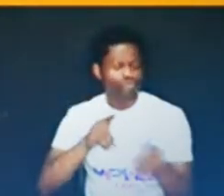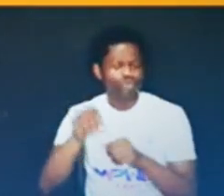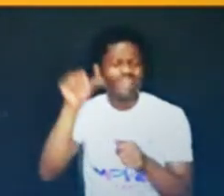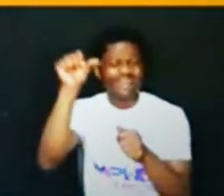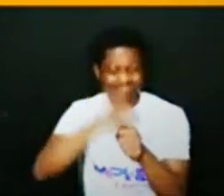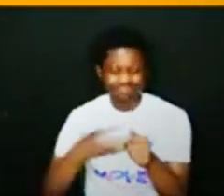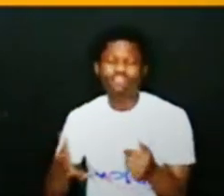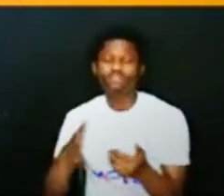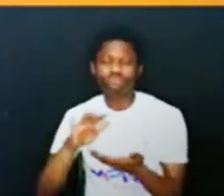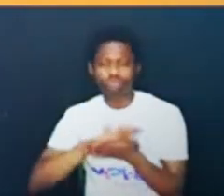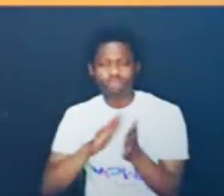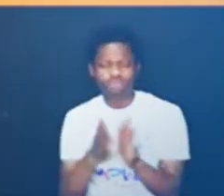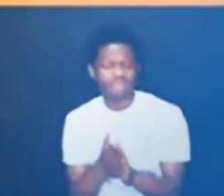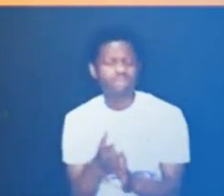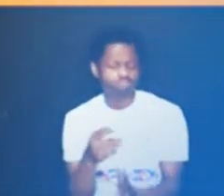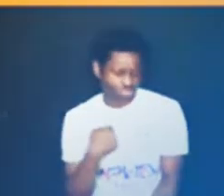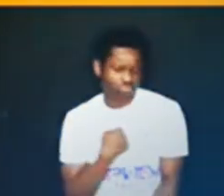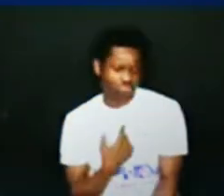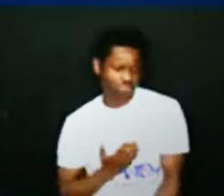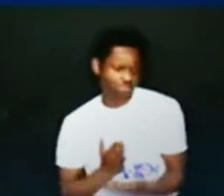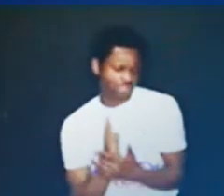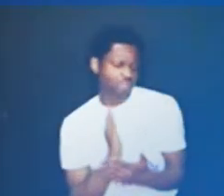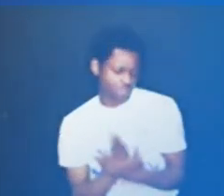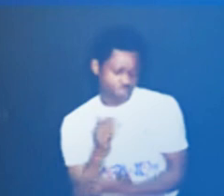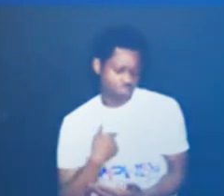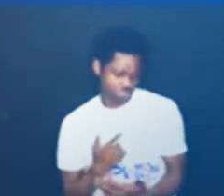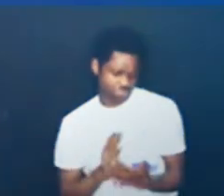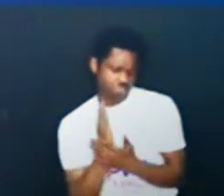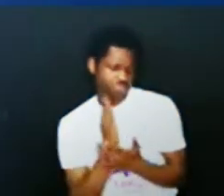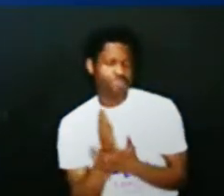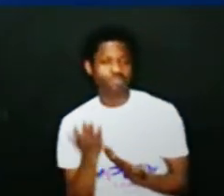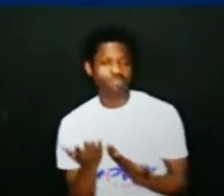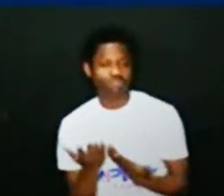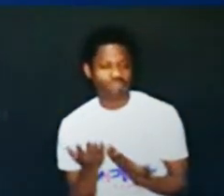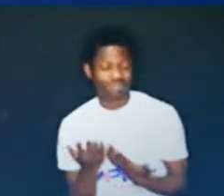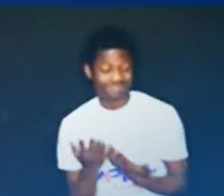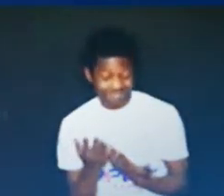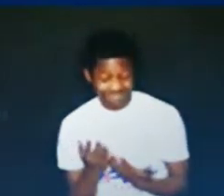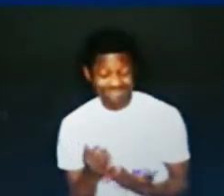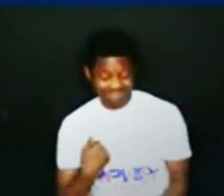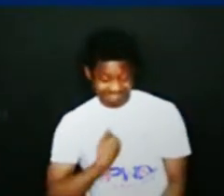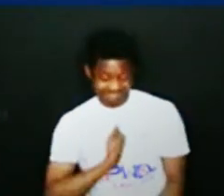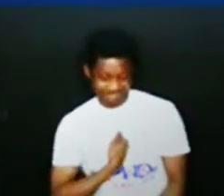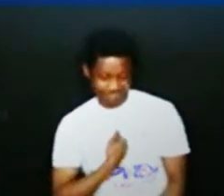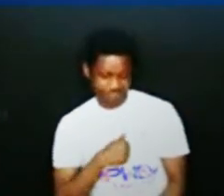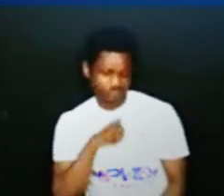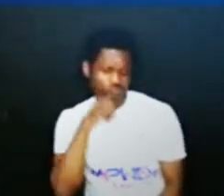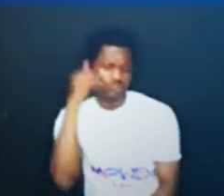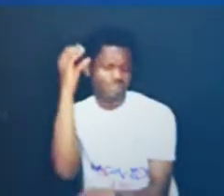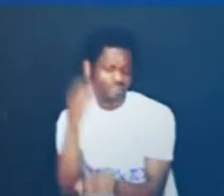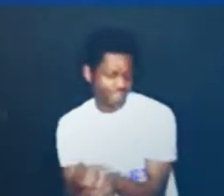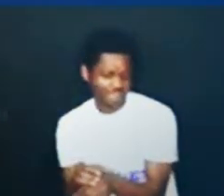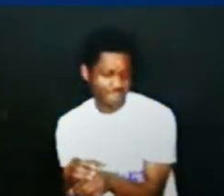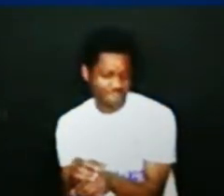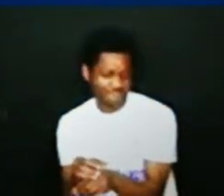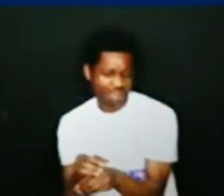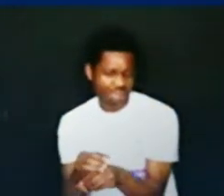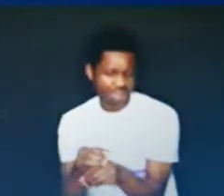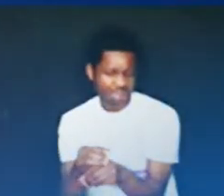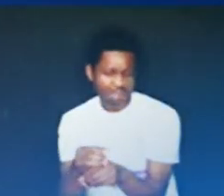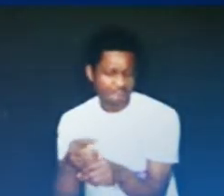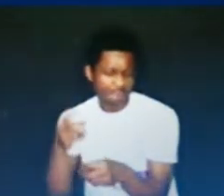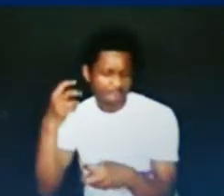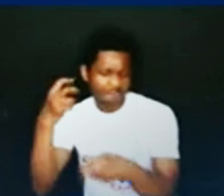stance. And self really does not care the consequence.